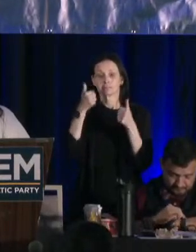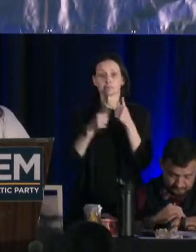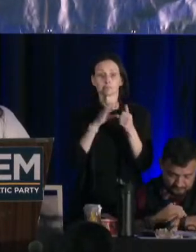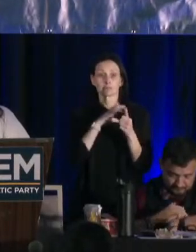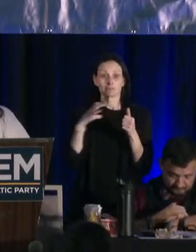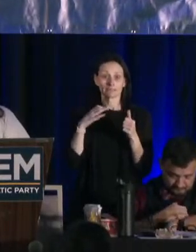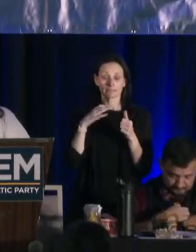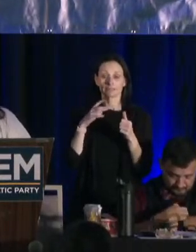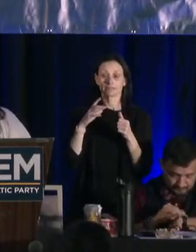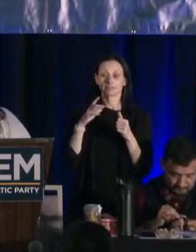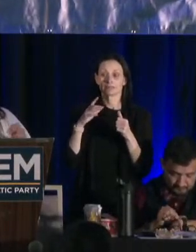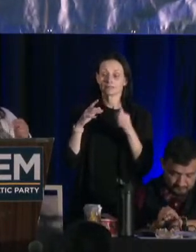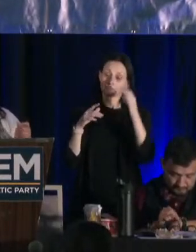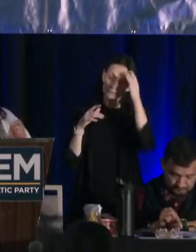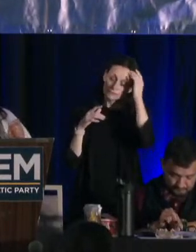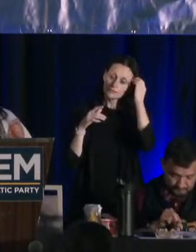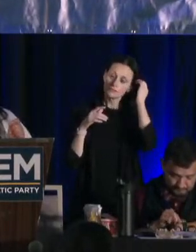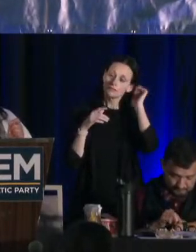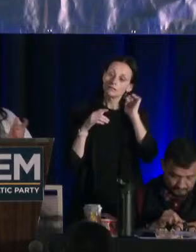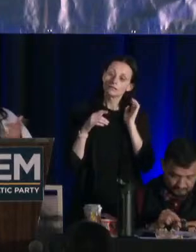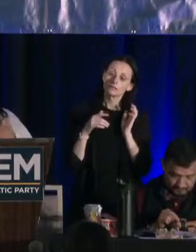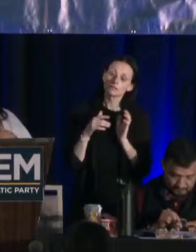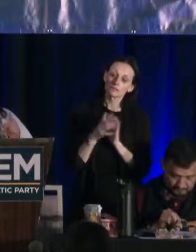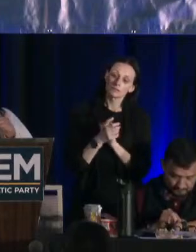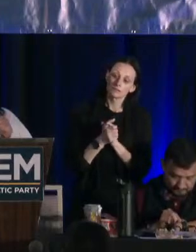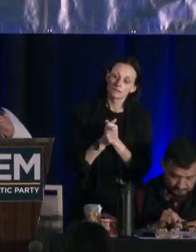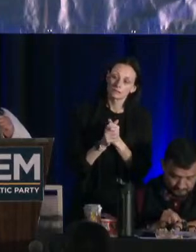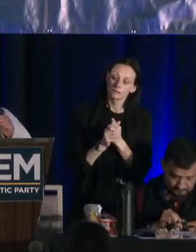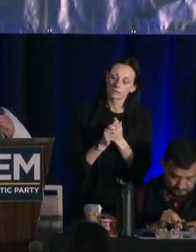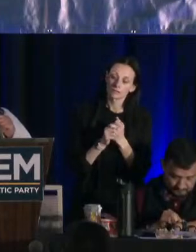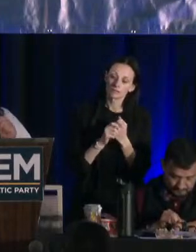on Standing Committees. And let's see.